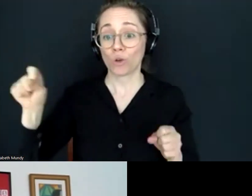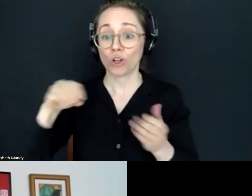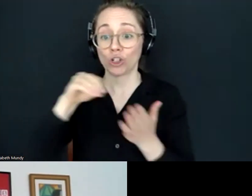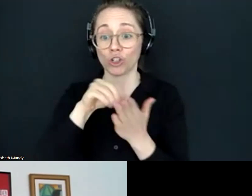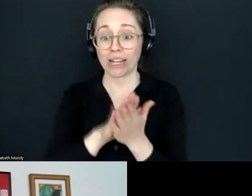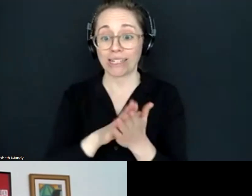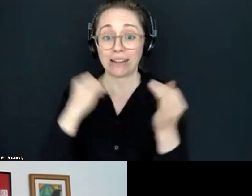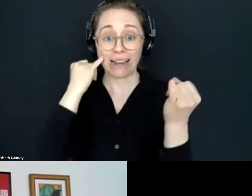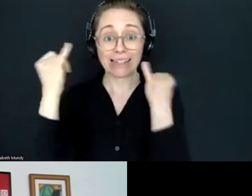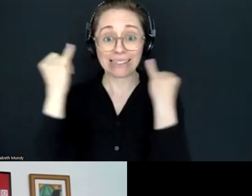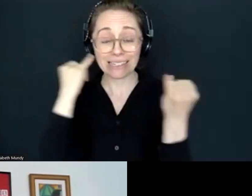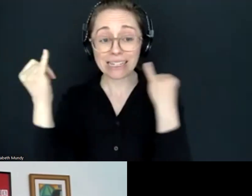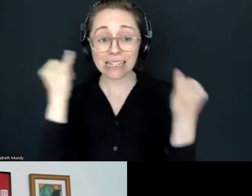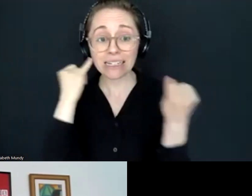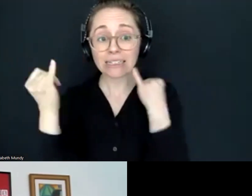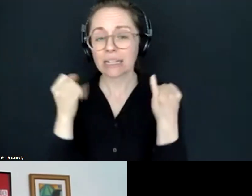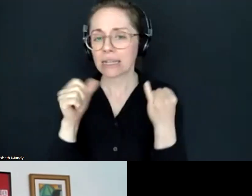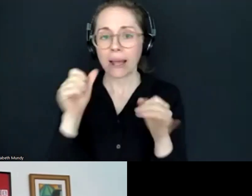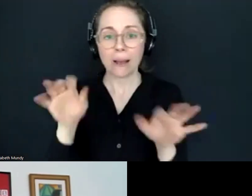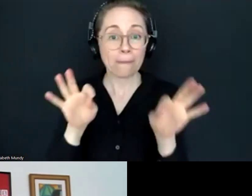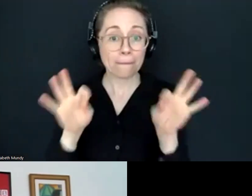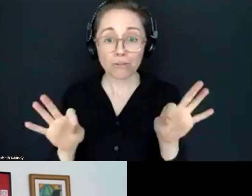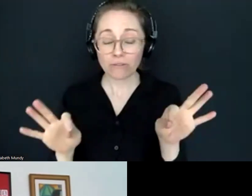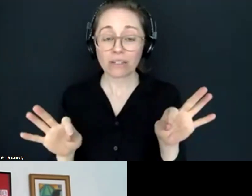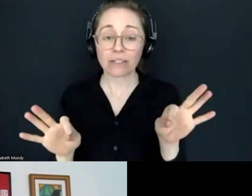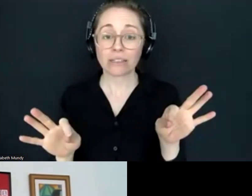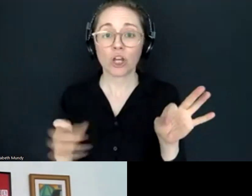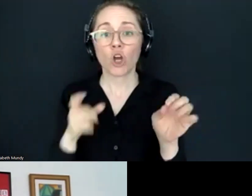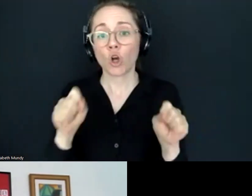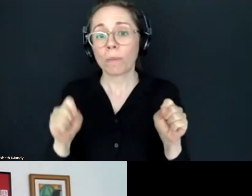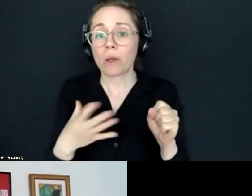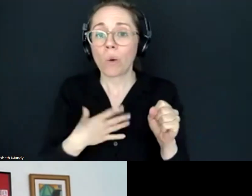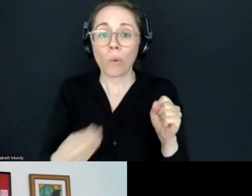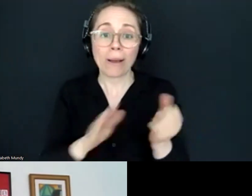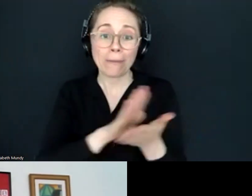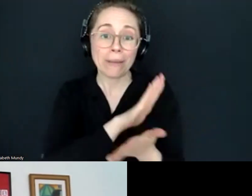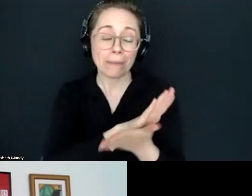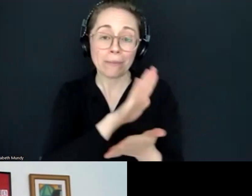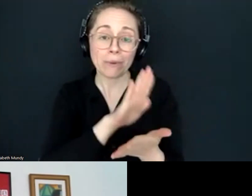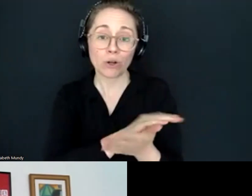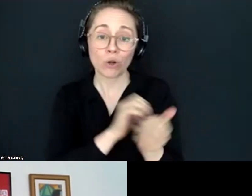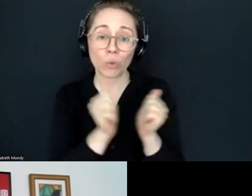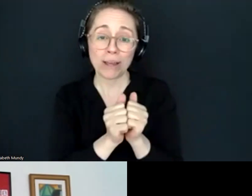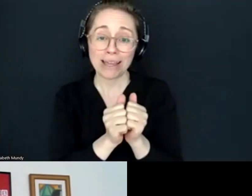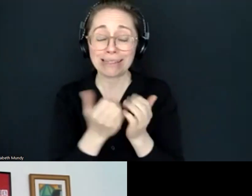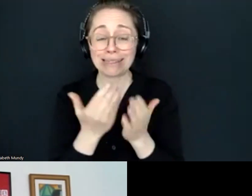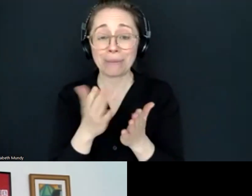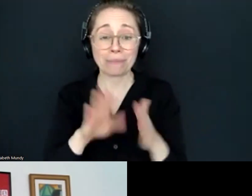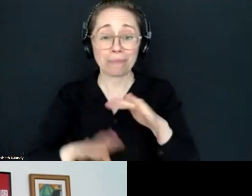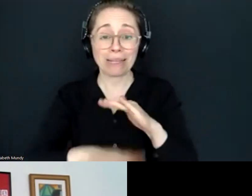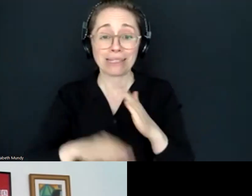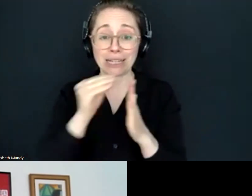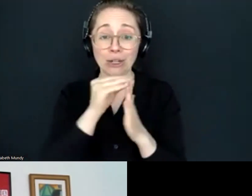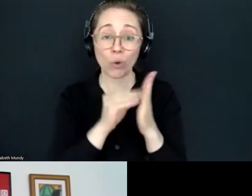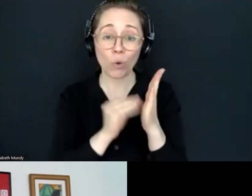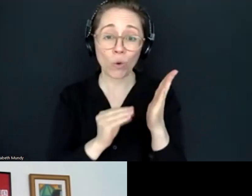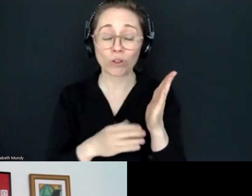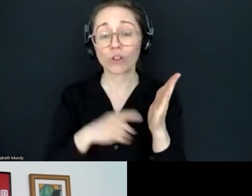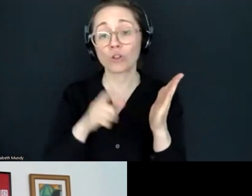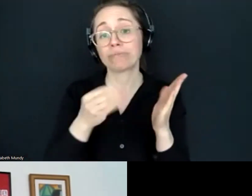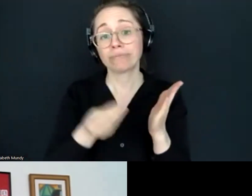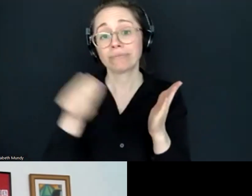be perfect, and it could just be a white piece of paper with some, handwritten notes that you can pass on to Darcy and Sarah. We'd